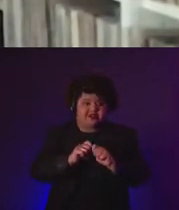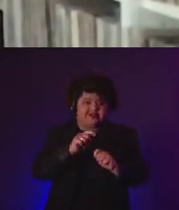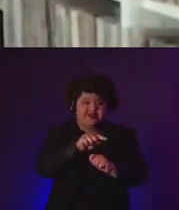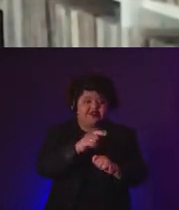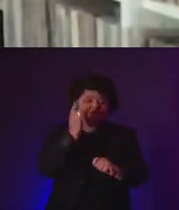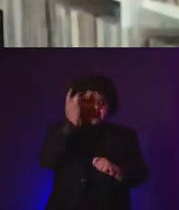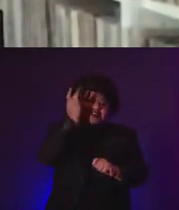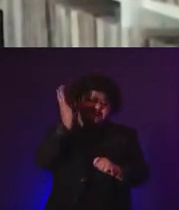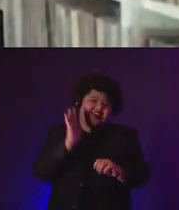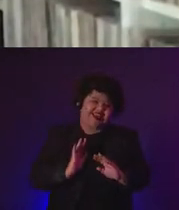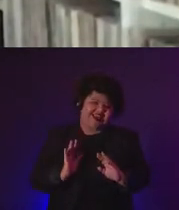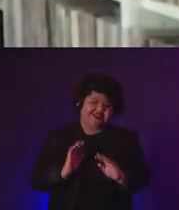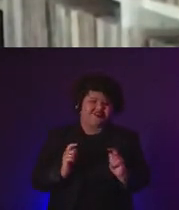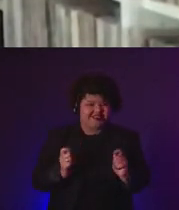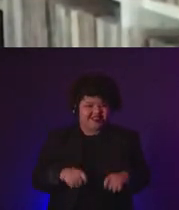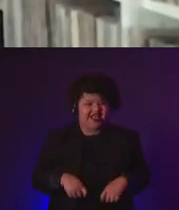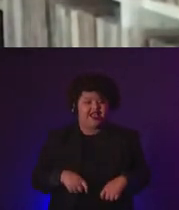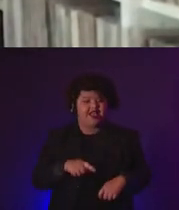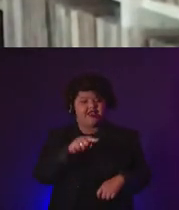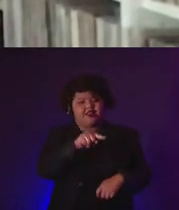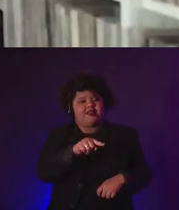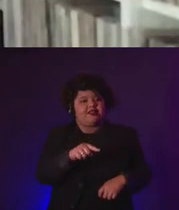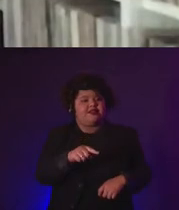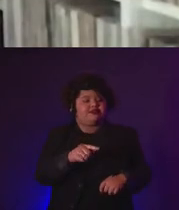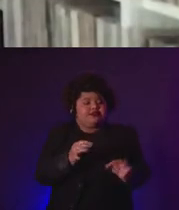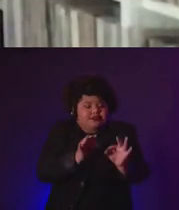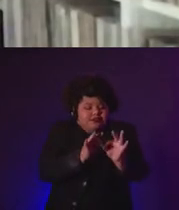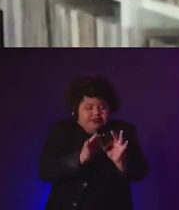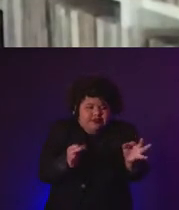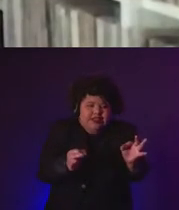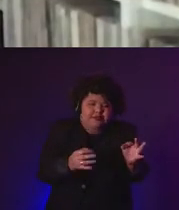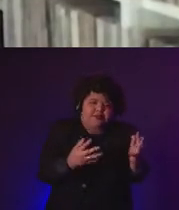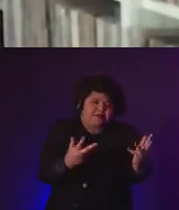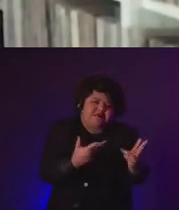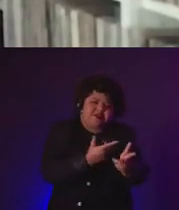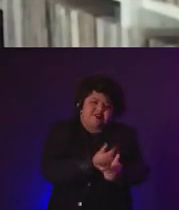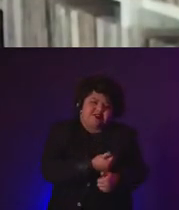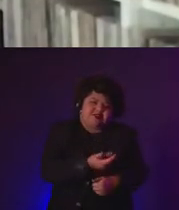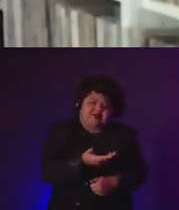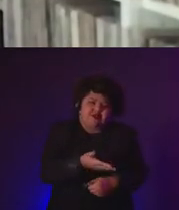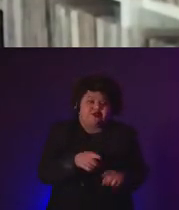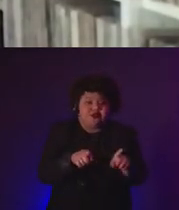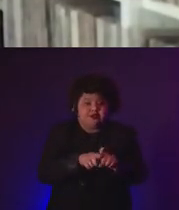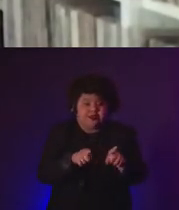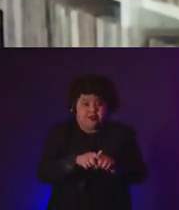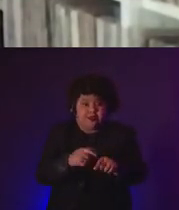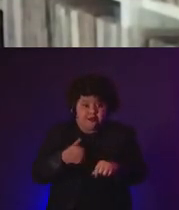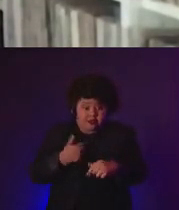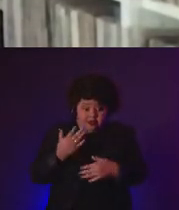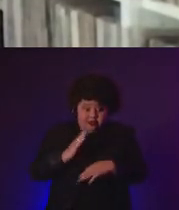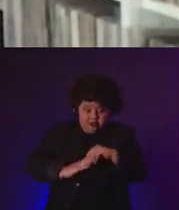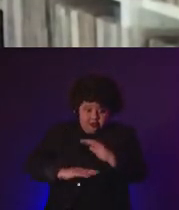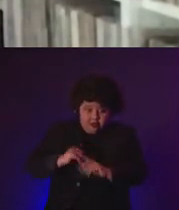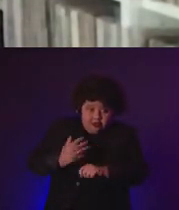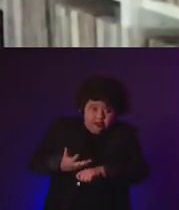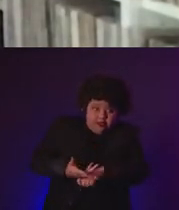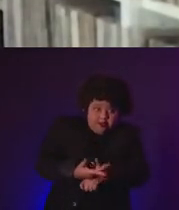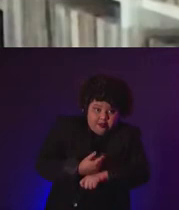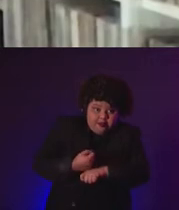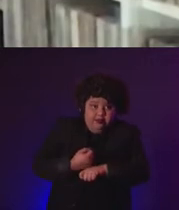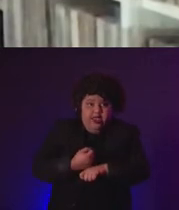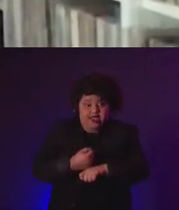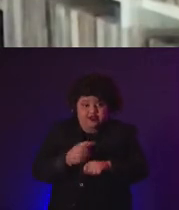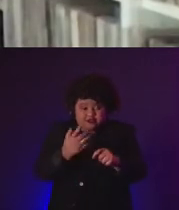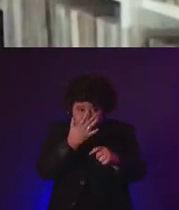is not only the efficiency of time and resources, it is the ability to better engage and reach an audience and